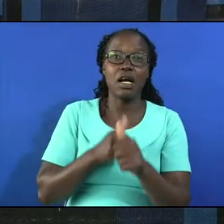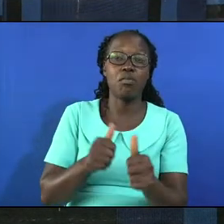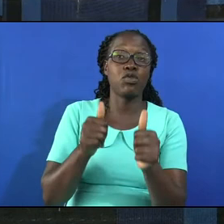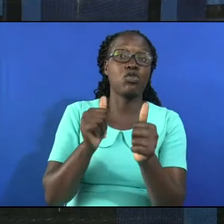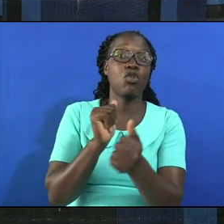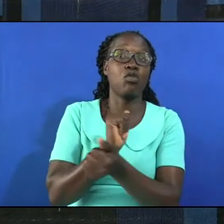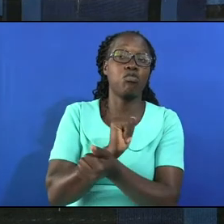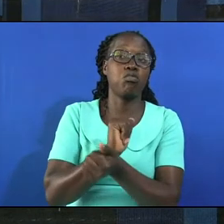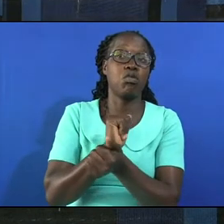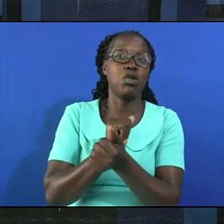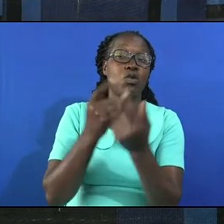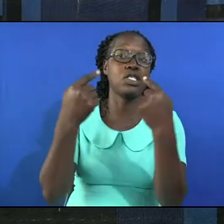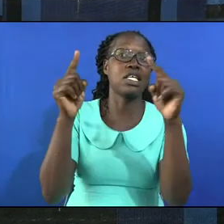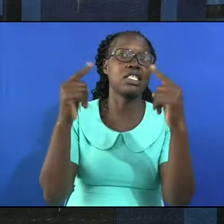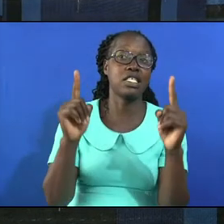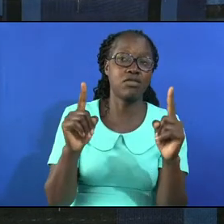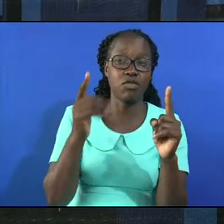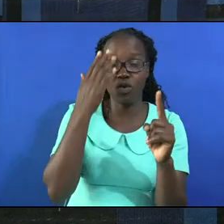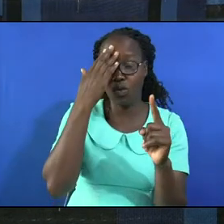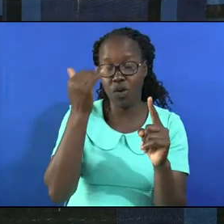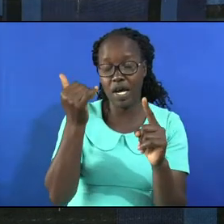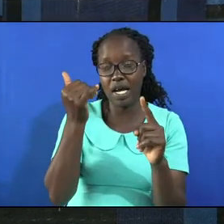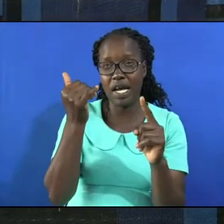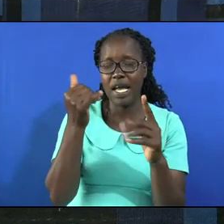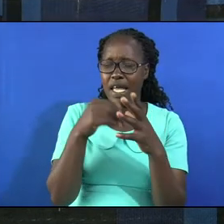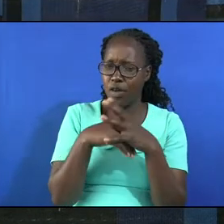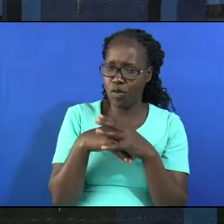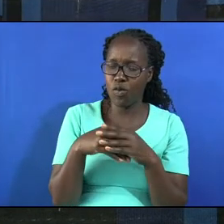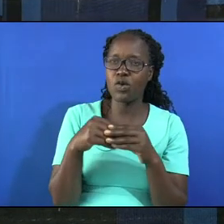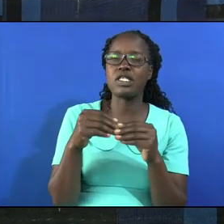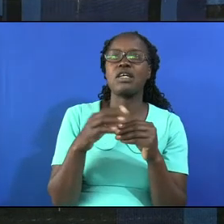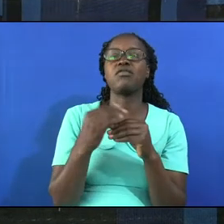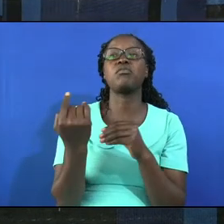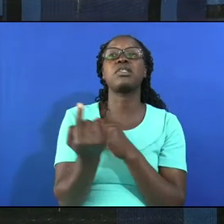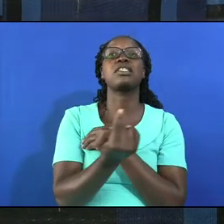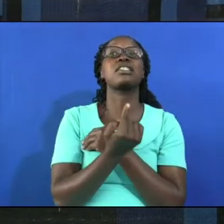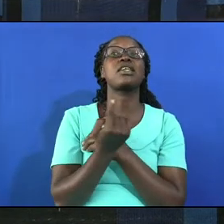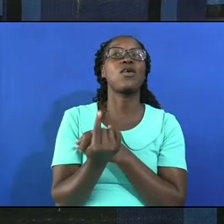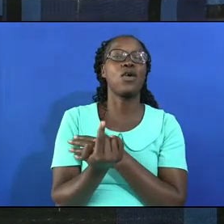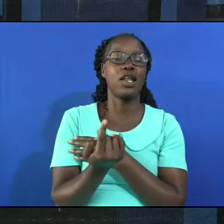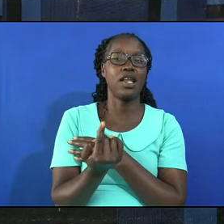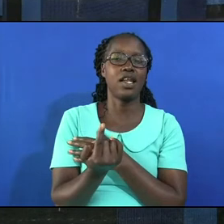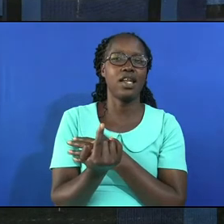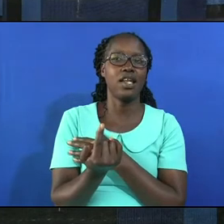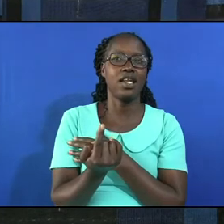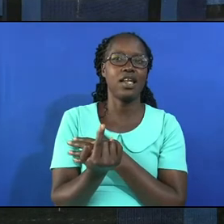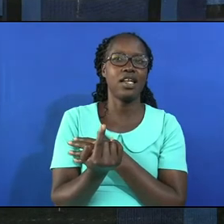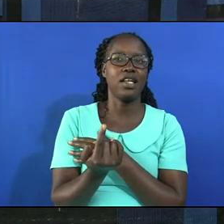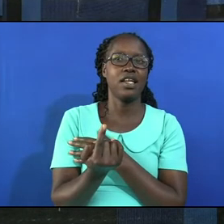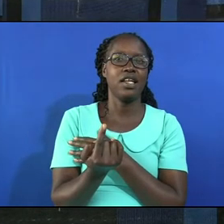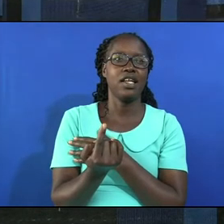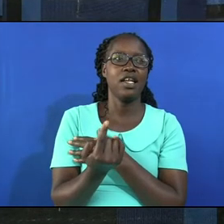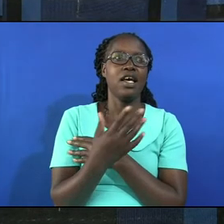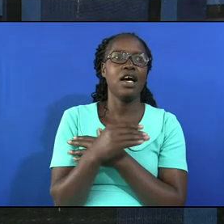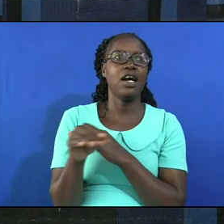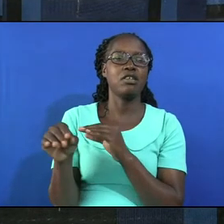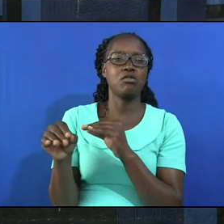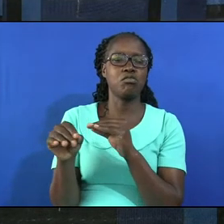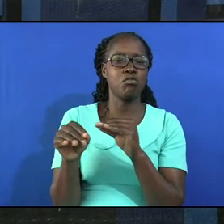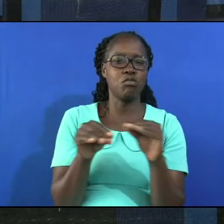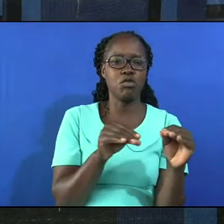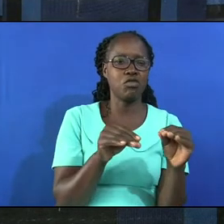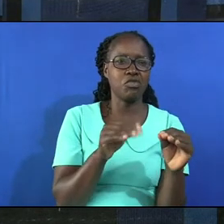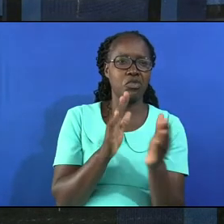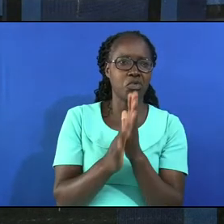Apostle Paul was successful because he was comfortable with being single and moved on